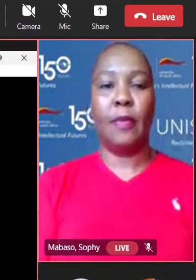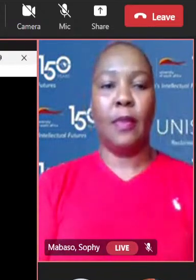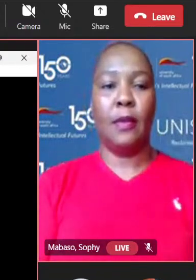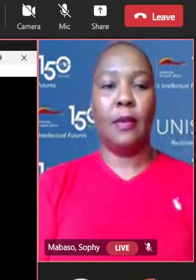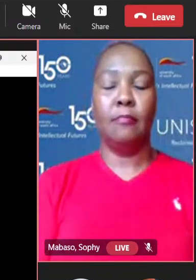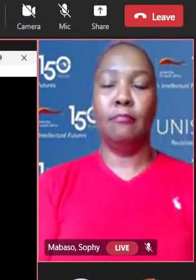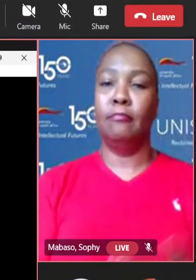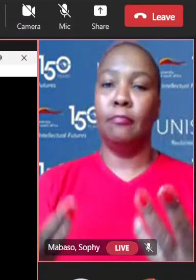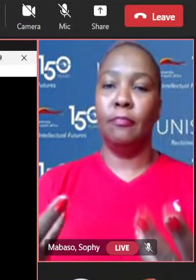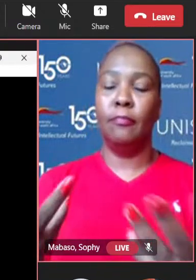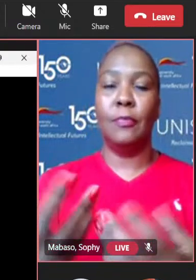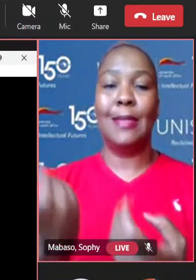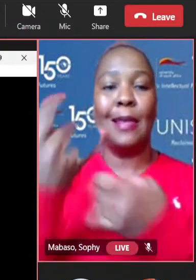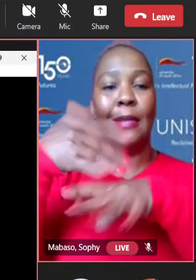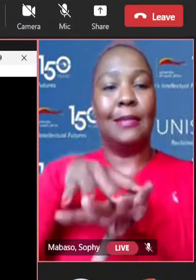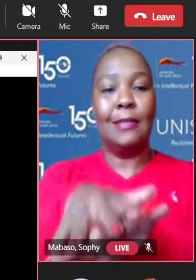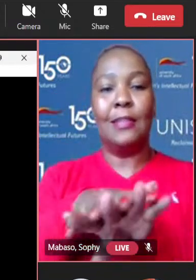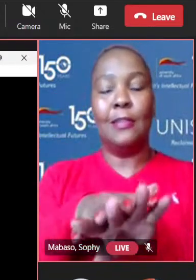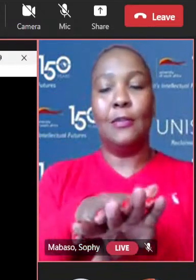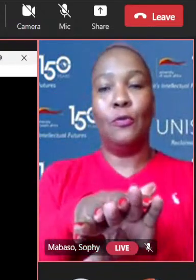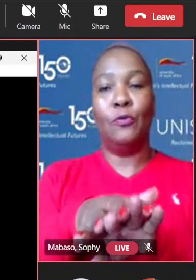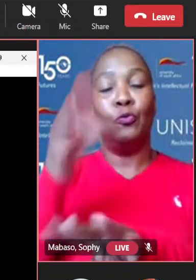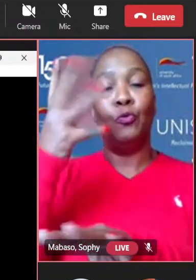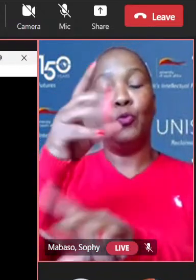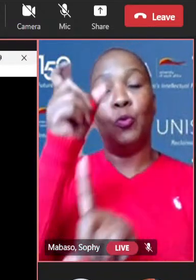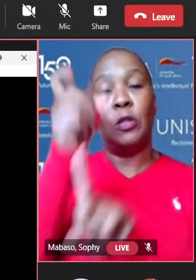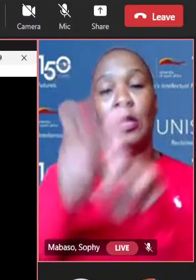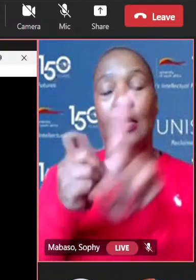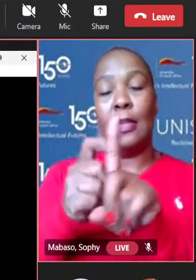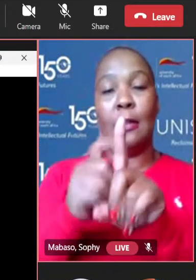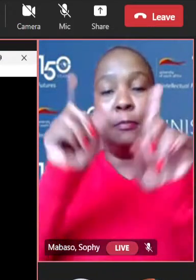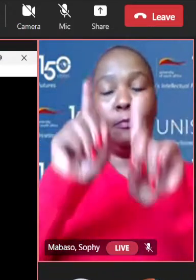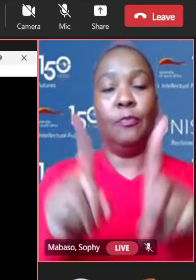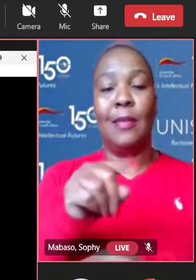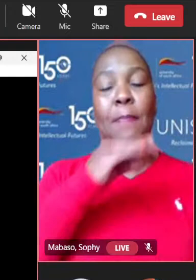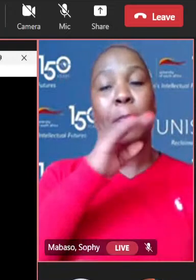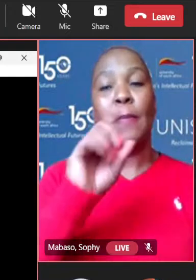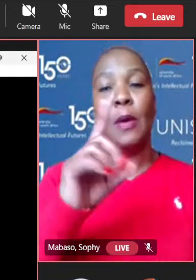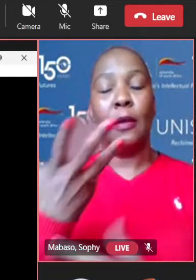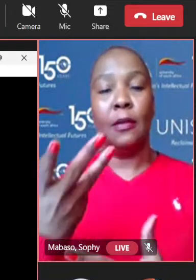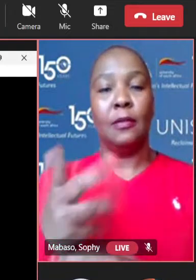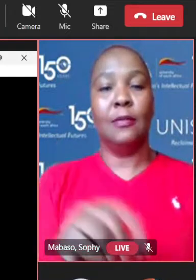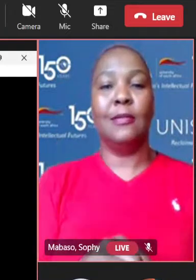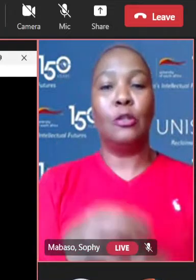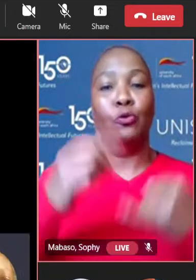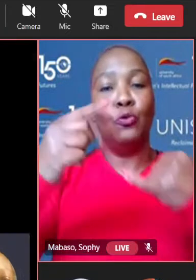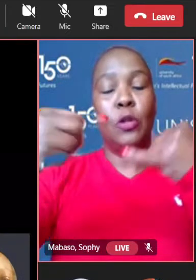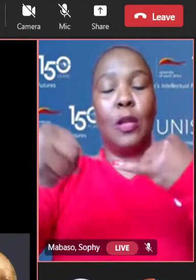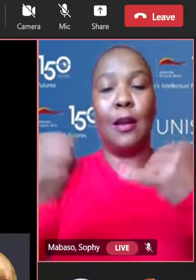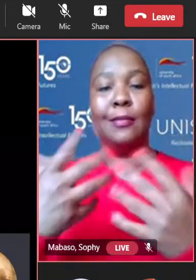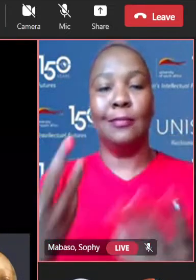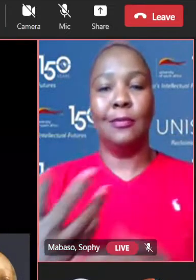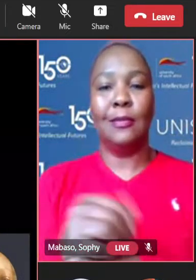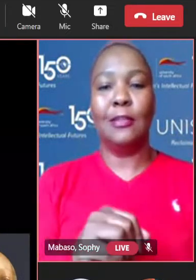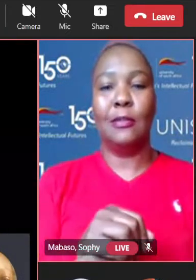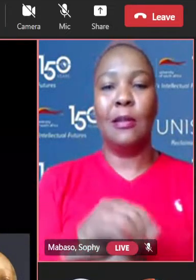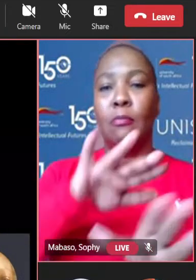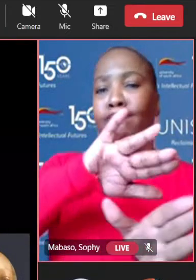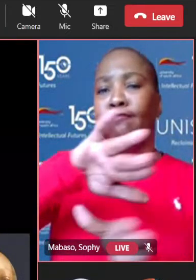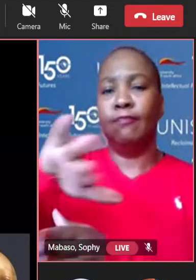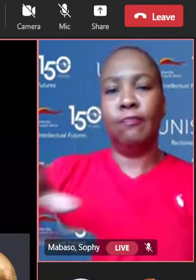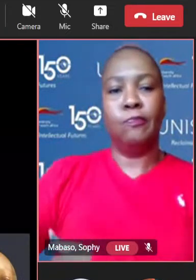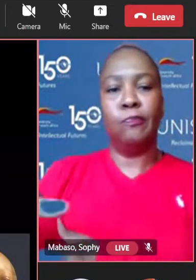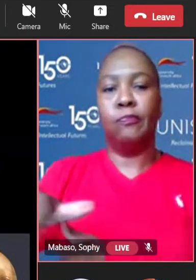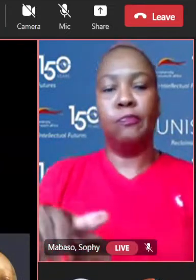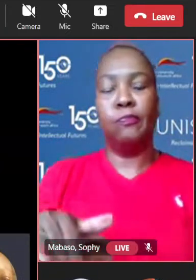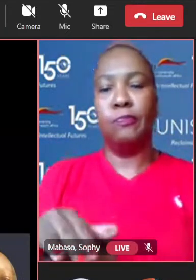So the integrated tutor model, it means that tutorials are not an isolated